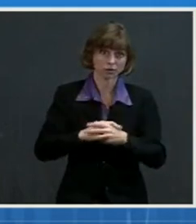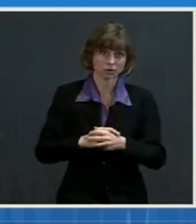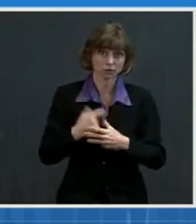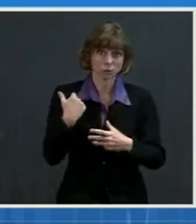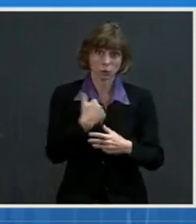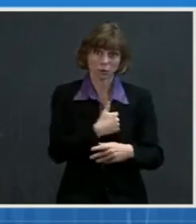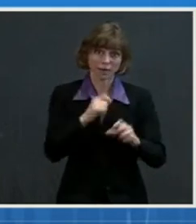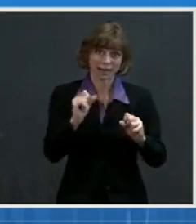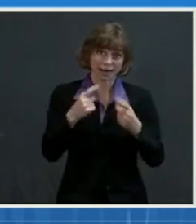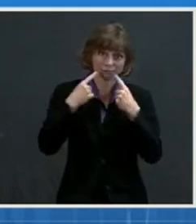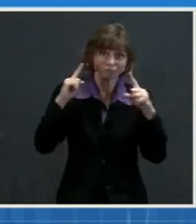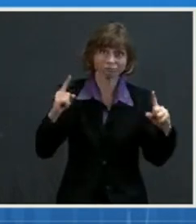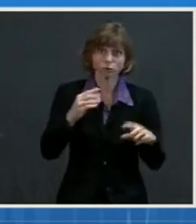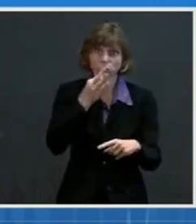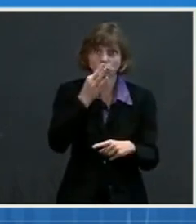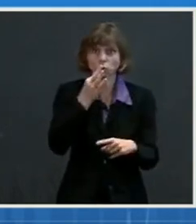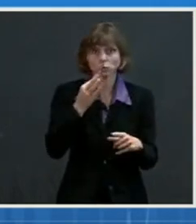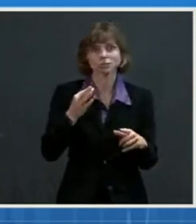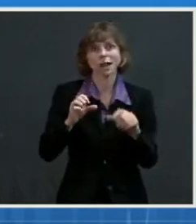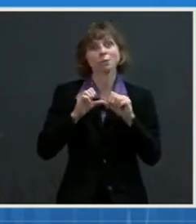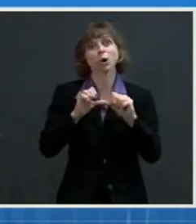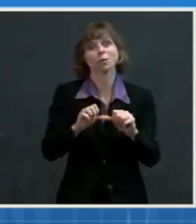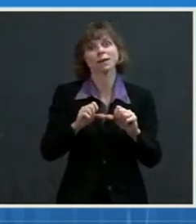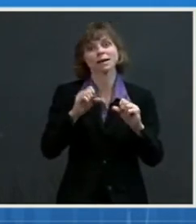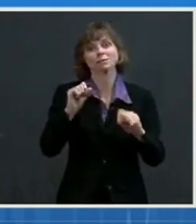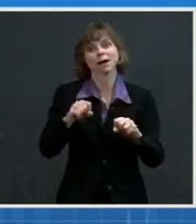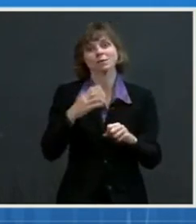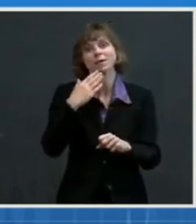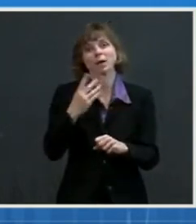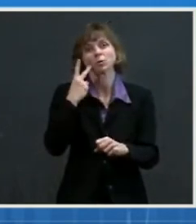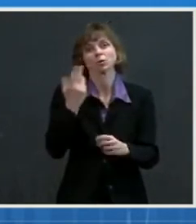quickly and as permanently as possible. Thank you very much. And we'll be here again on Wednesday.